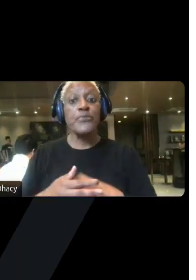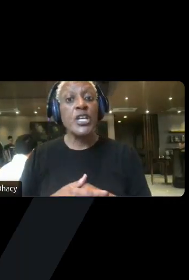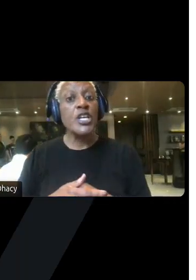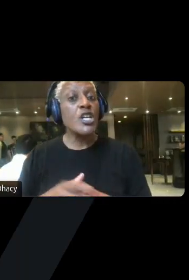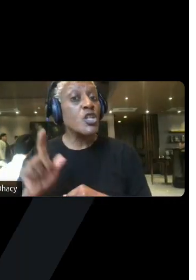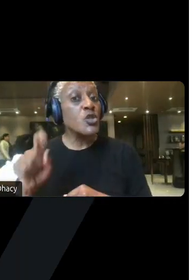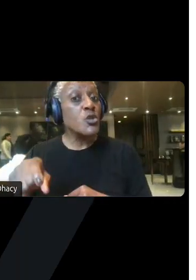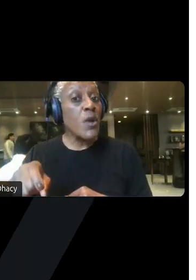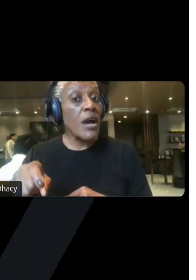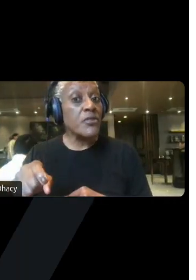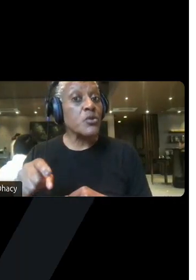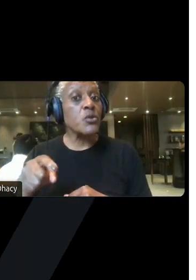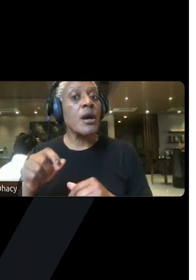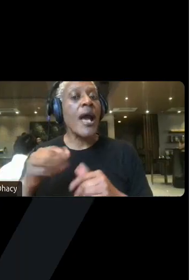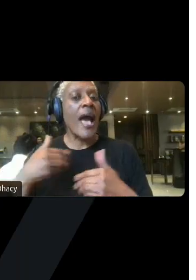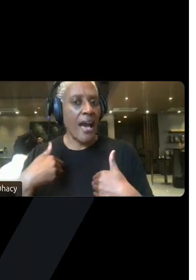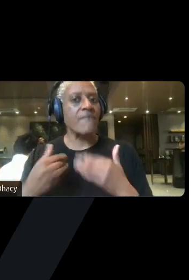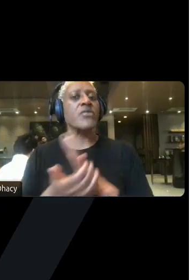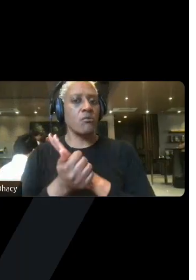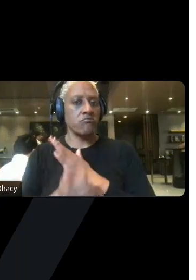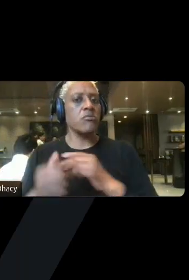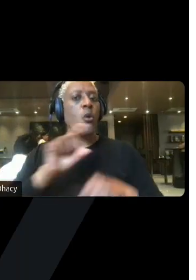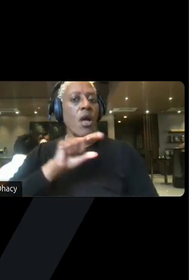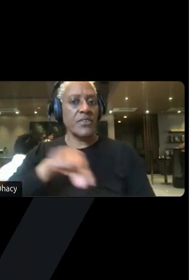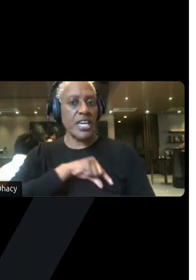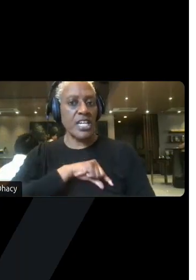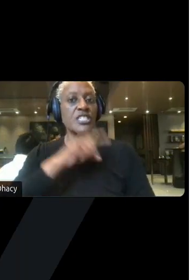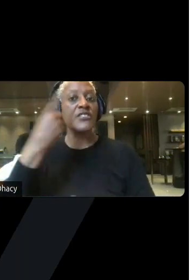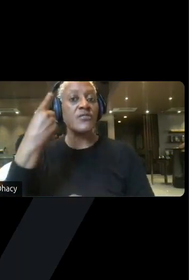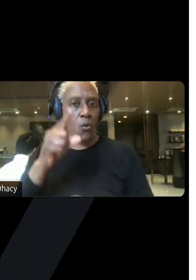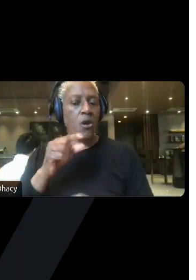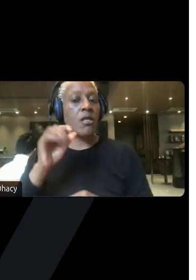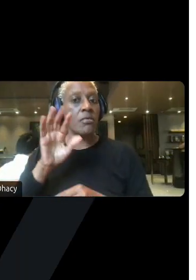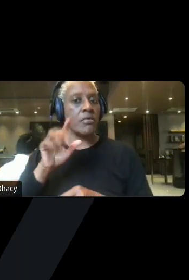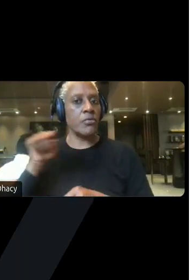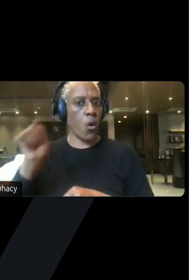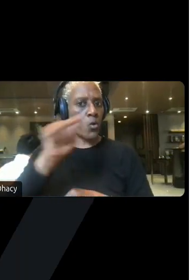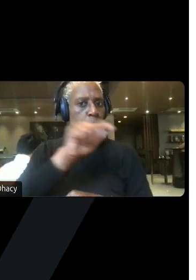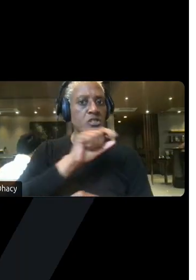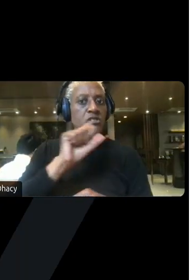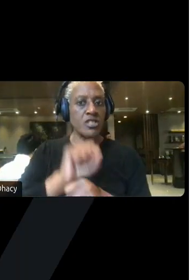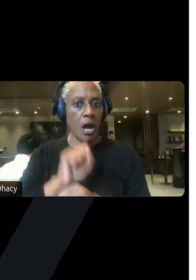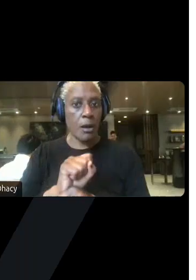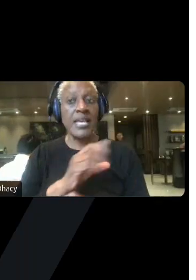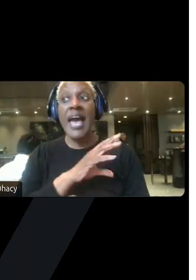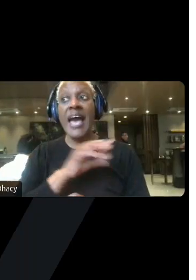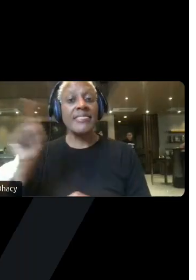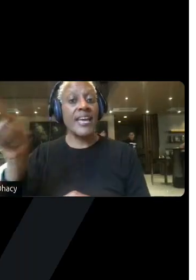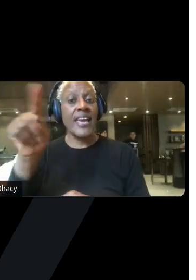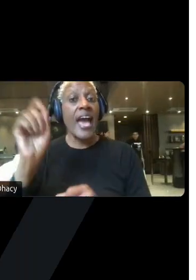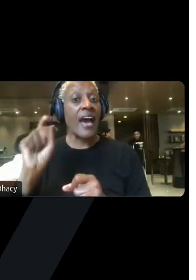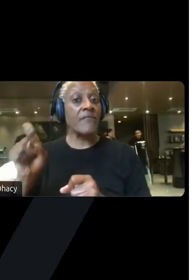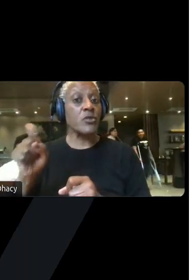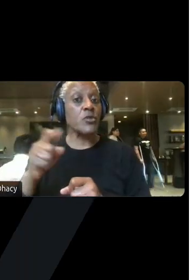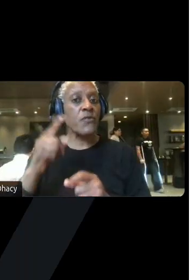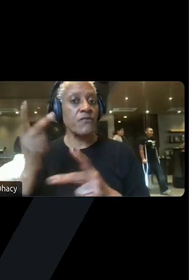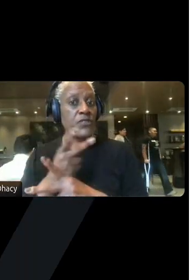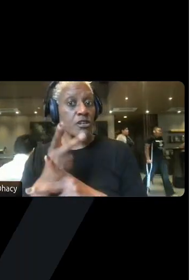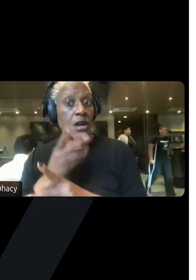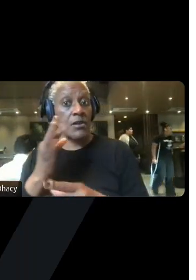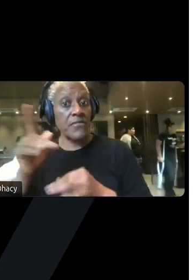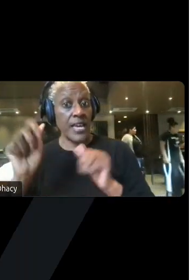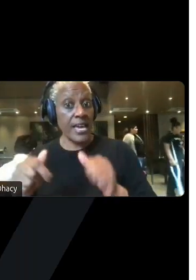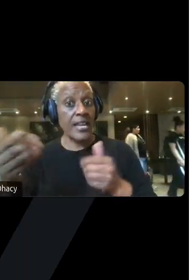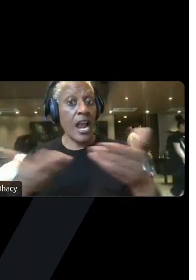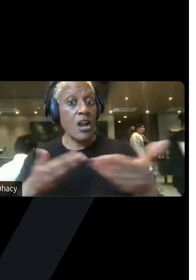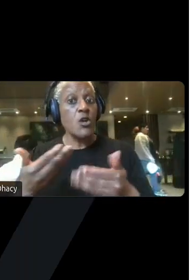to accept positions in certain districts prior to budgets being released for peak hiring. This year,